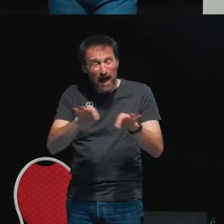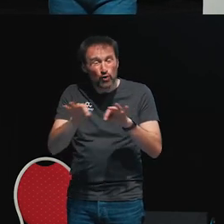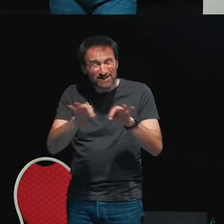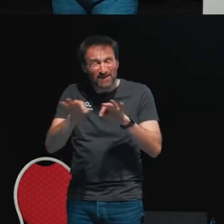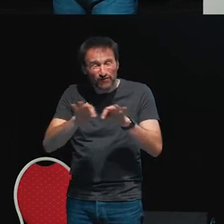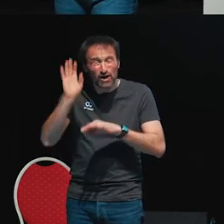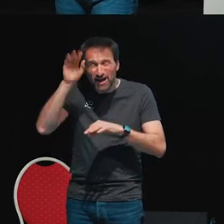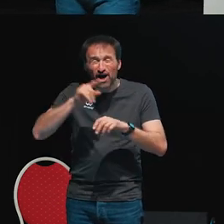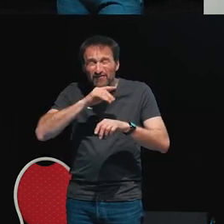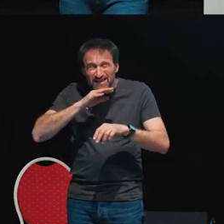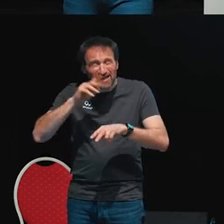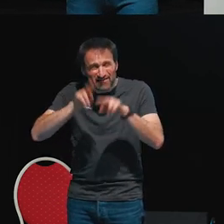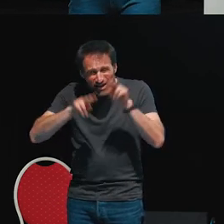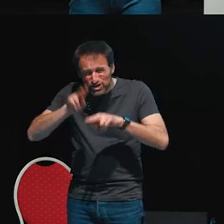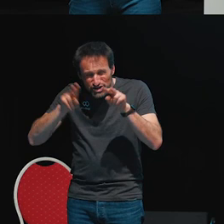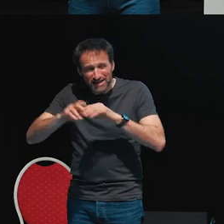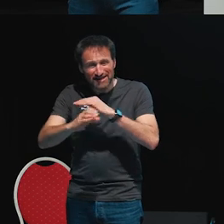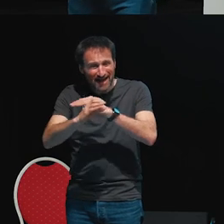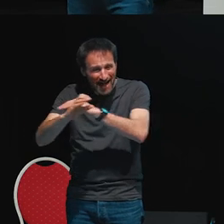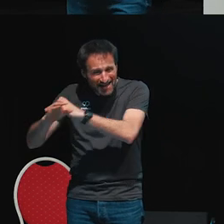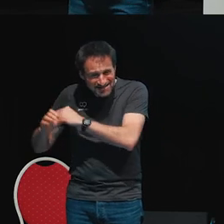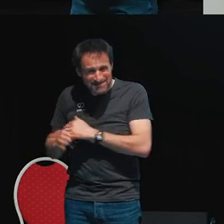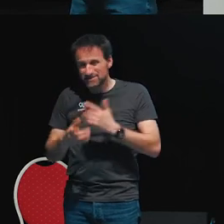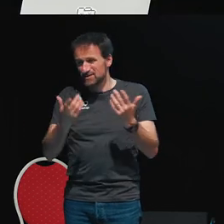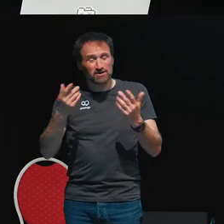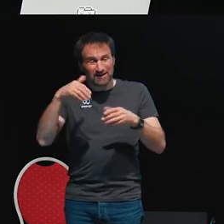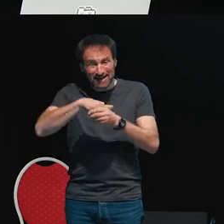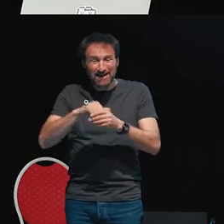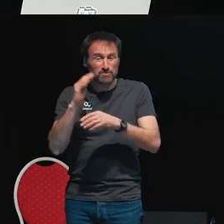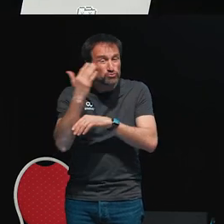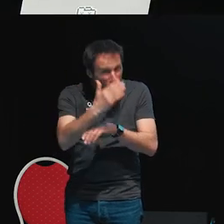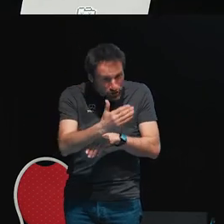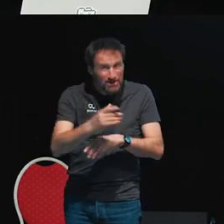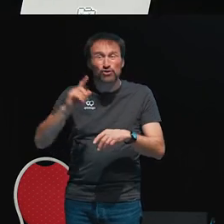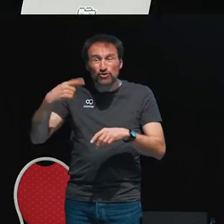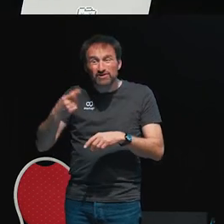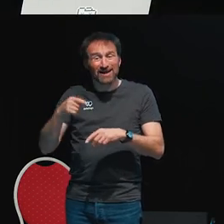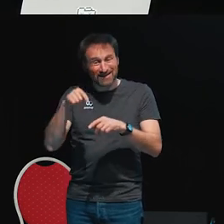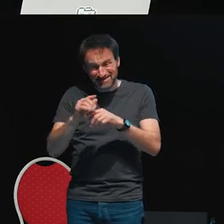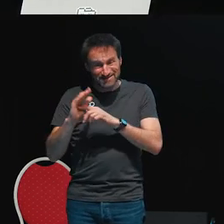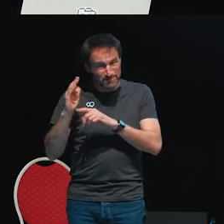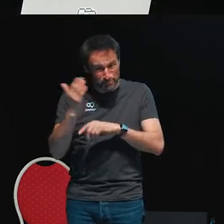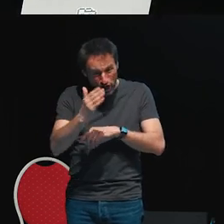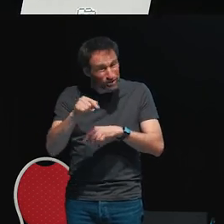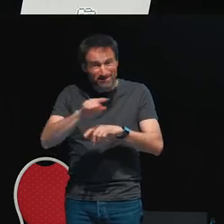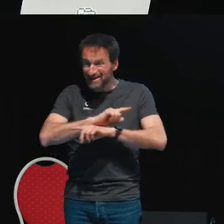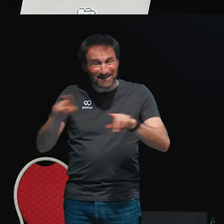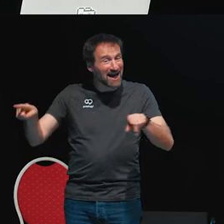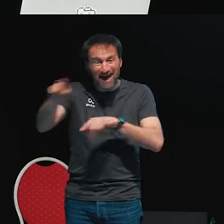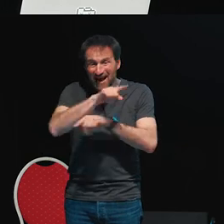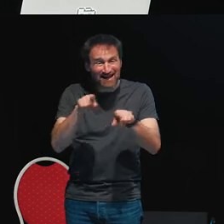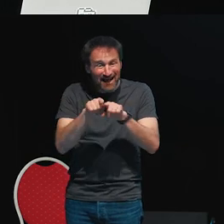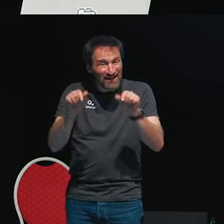many, many, many different clients like inside of the browser. And those clients are not uniform in shape and sizes. It's